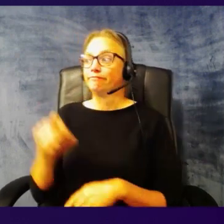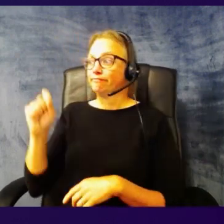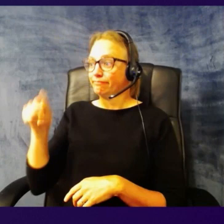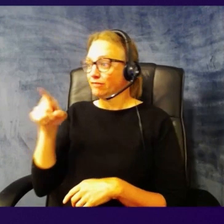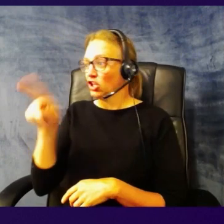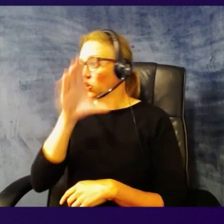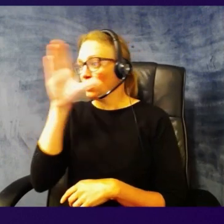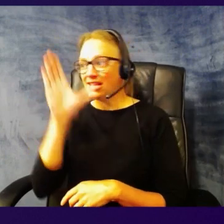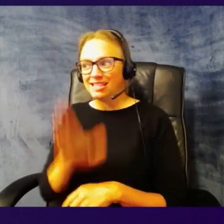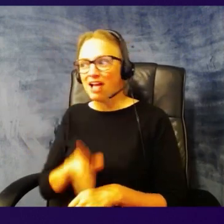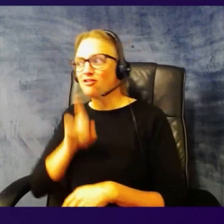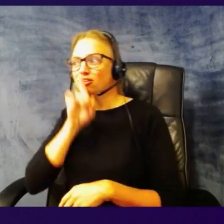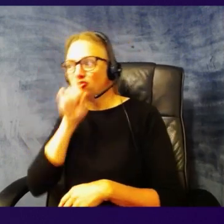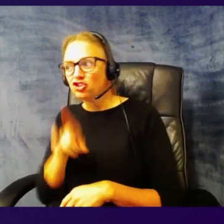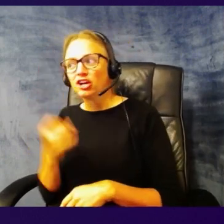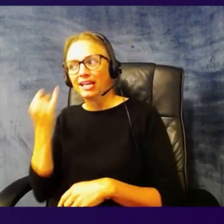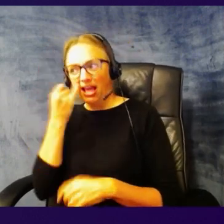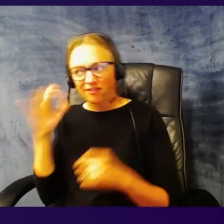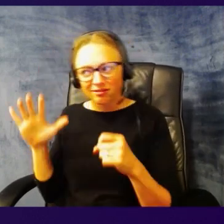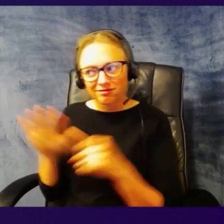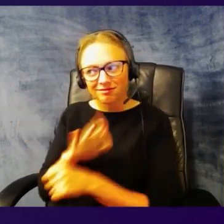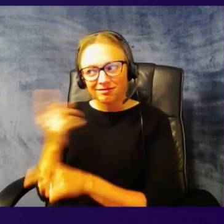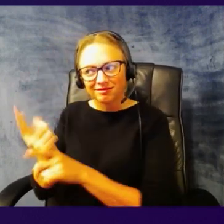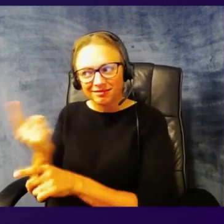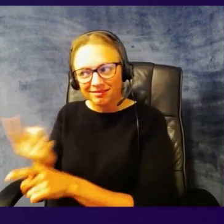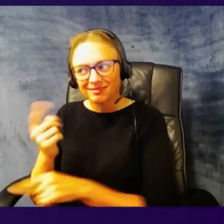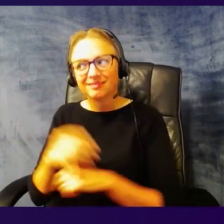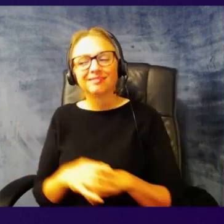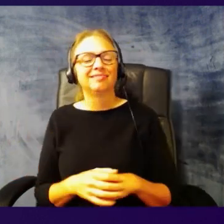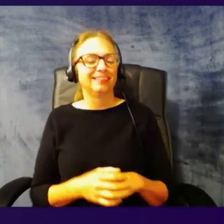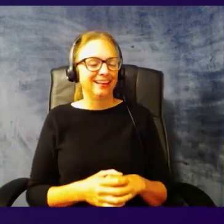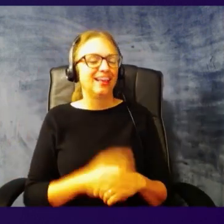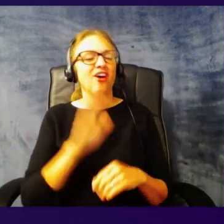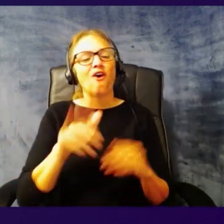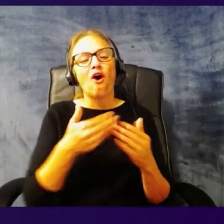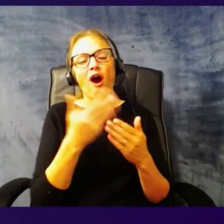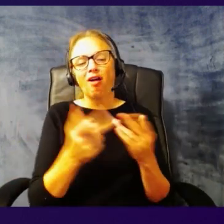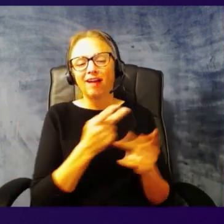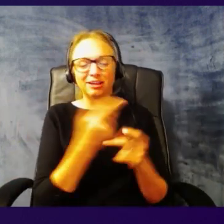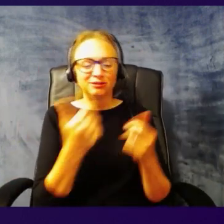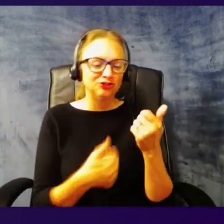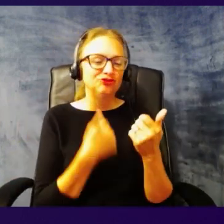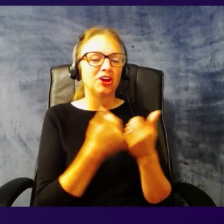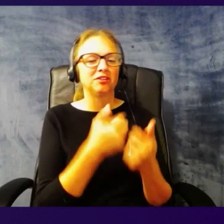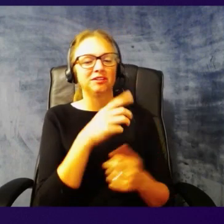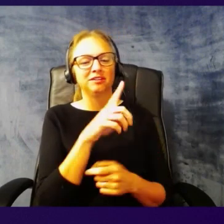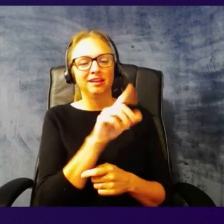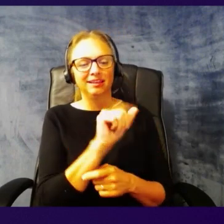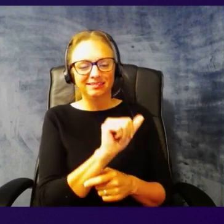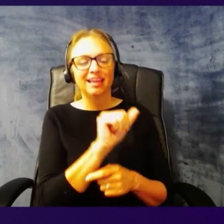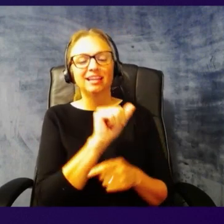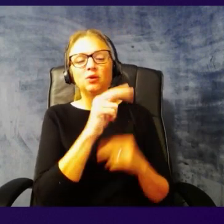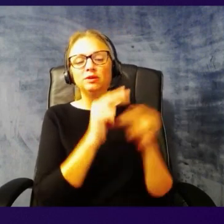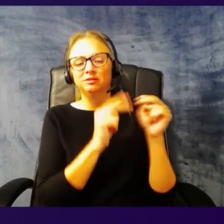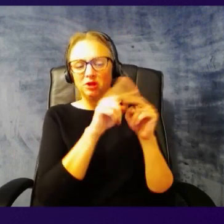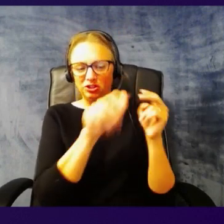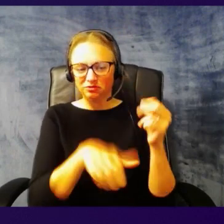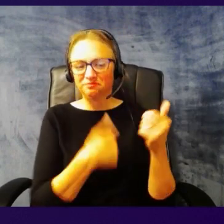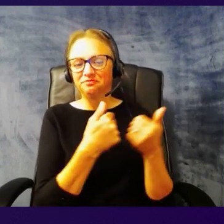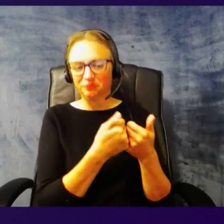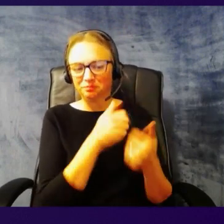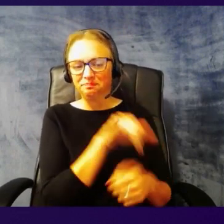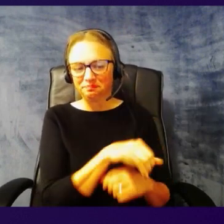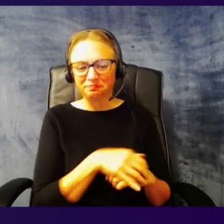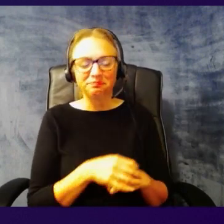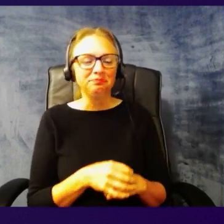quite sure if it completed properly. You are. So there's all kinds of challenges, and DataSync was really built to address those challenges. And